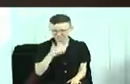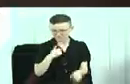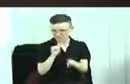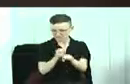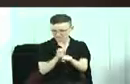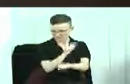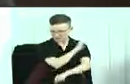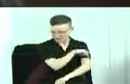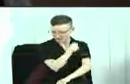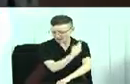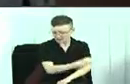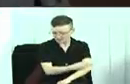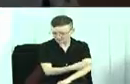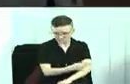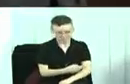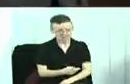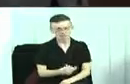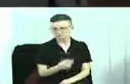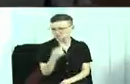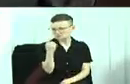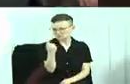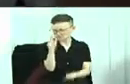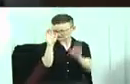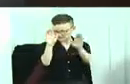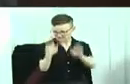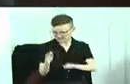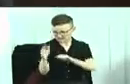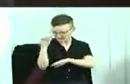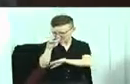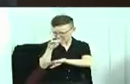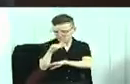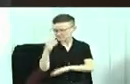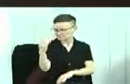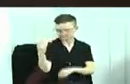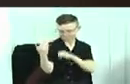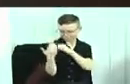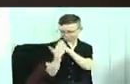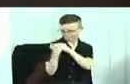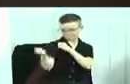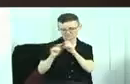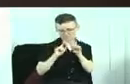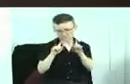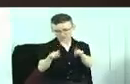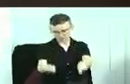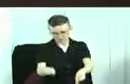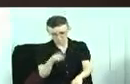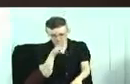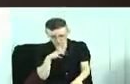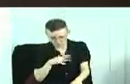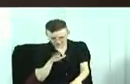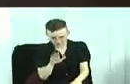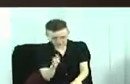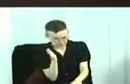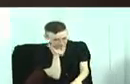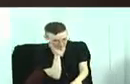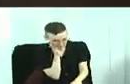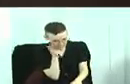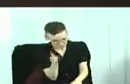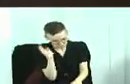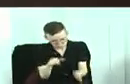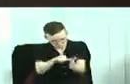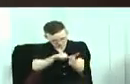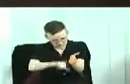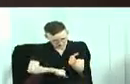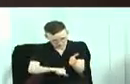hospital chaplain, I was paged one Sunday afternoon to the bedside of a 94-year-old woman who was lying there facing surgery on Monday morning